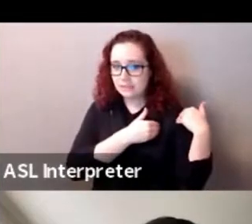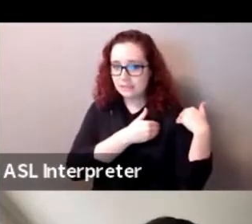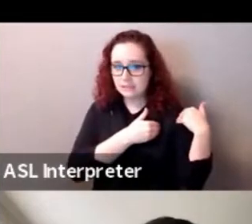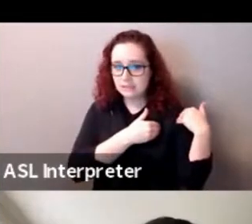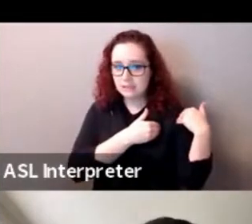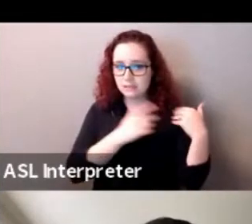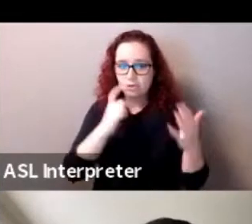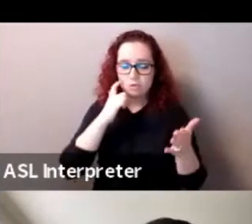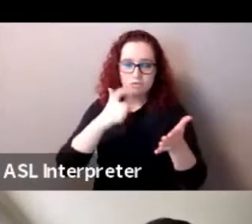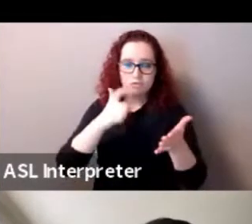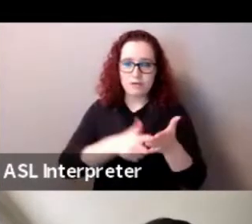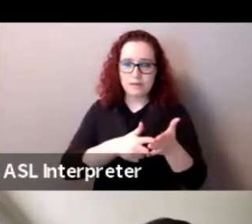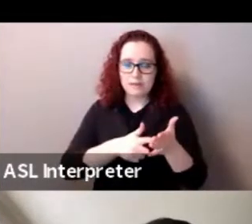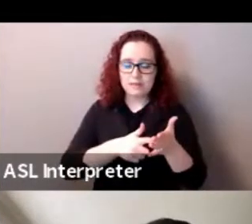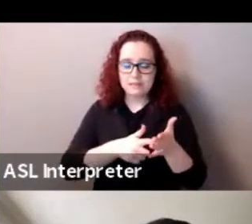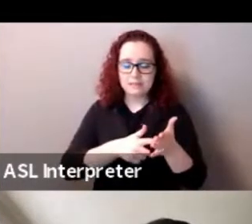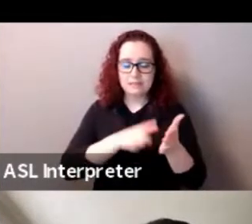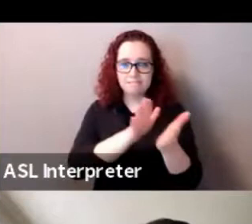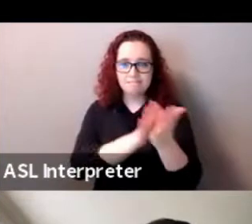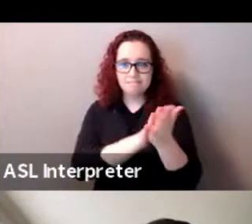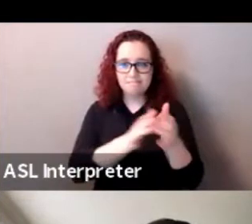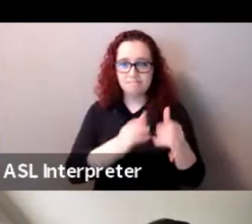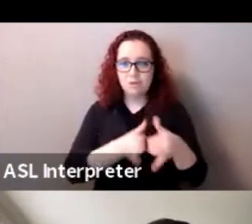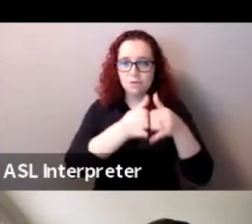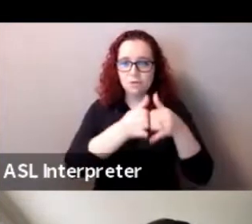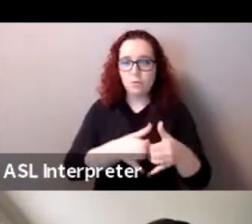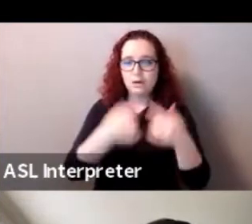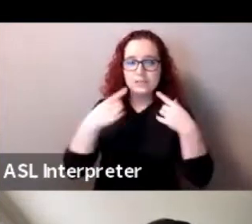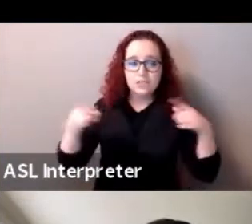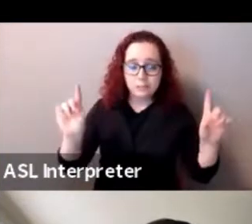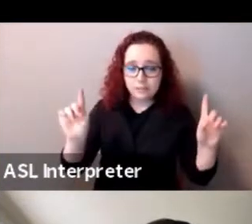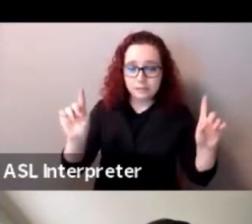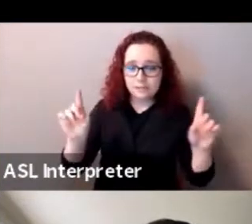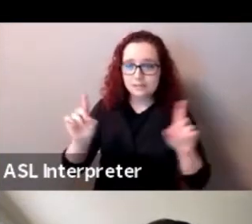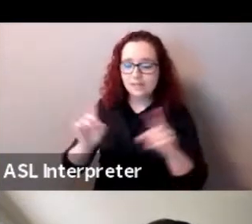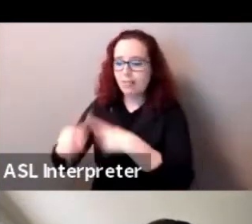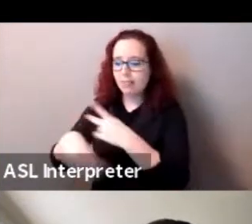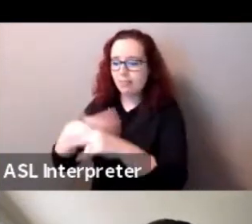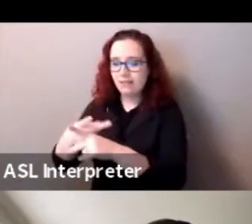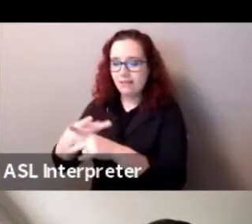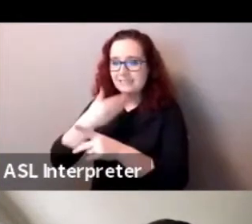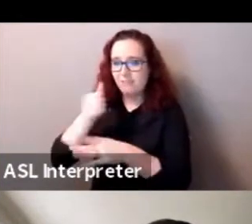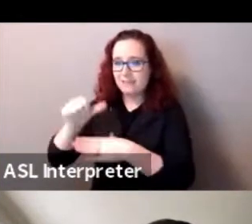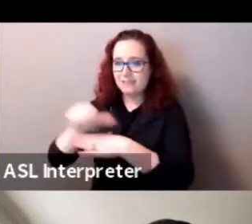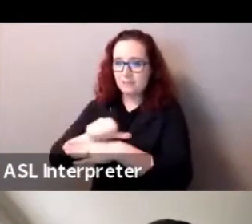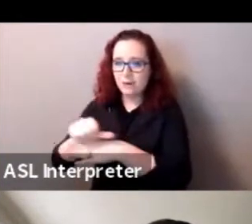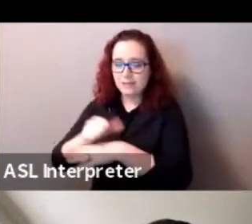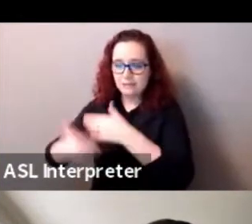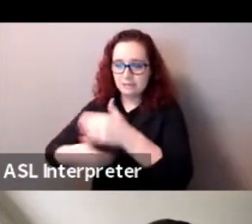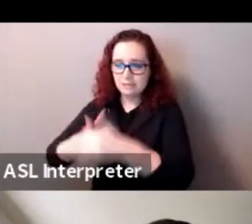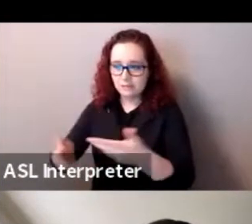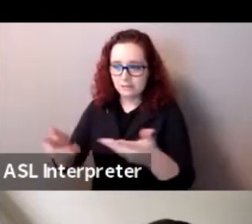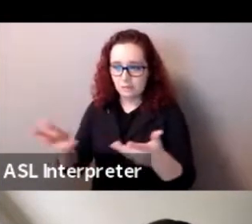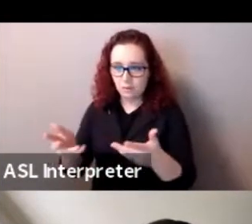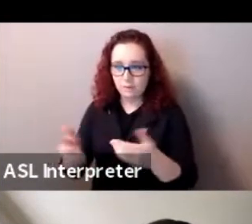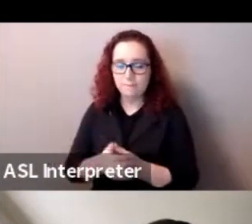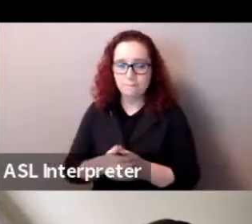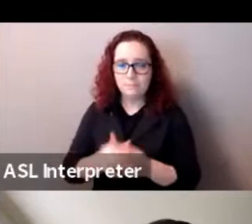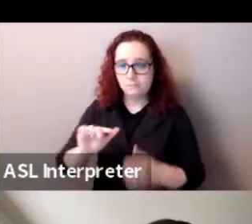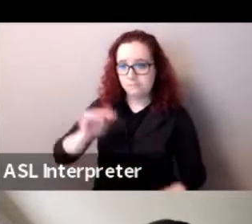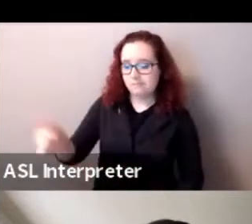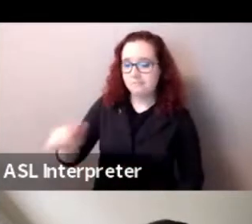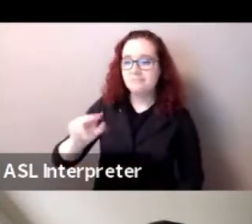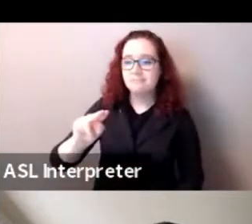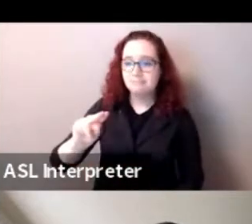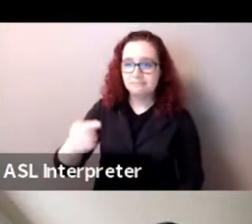and rewarding SIG achievements. And then what resources and best practices can guide me? So now I'm going to turn it over to Nathan,